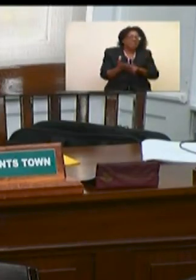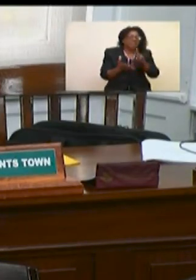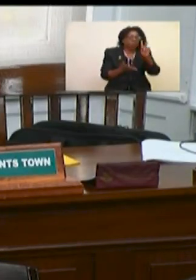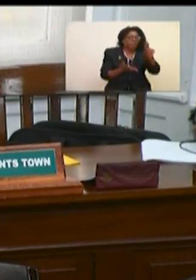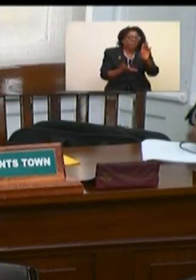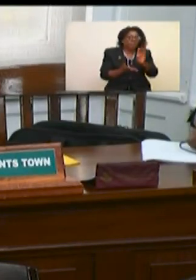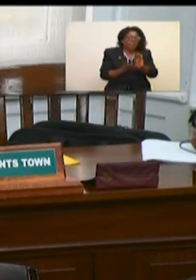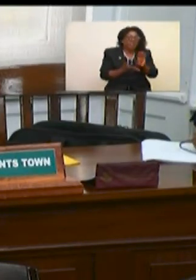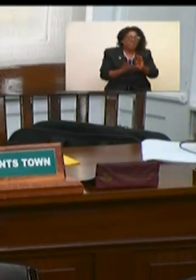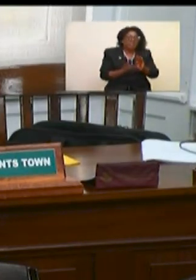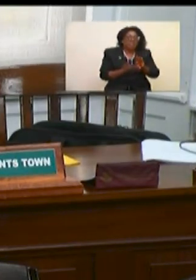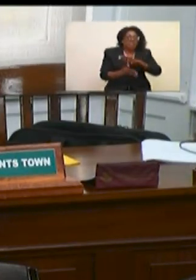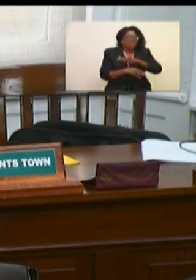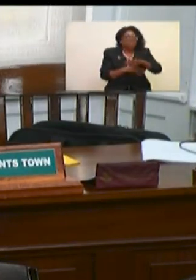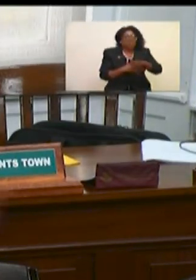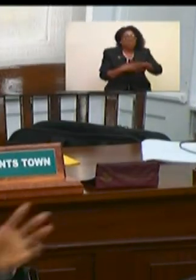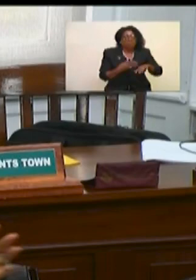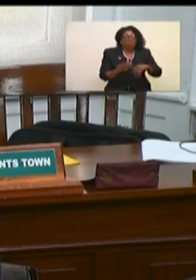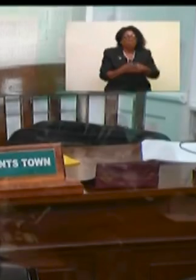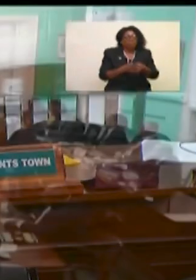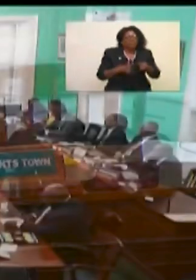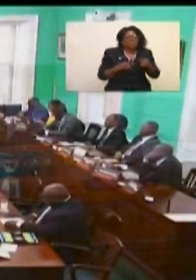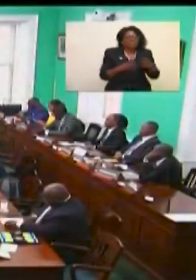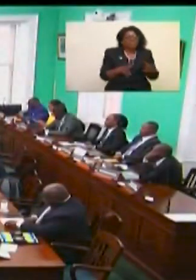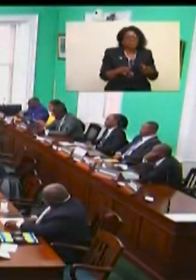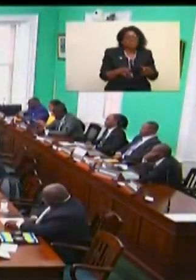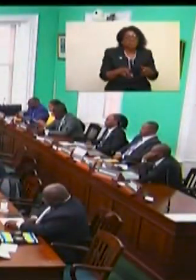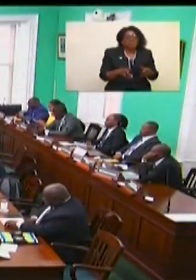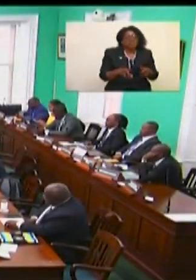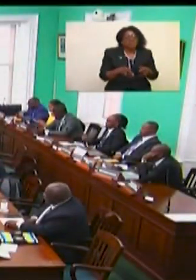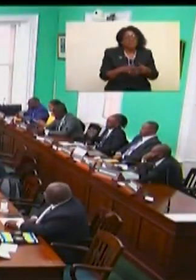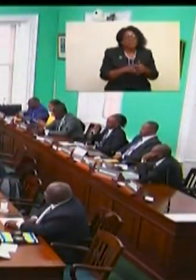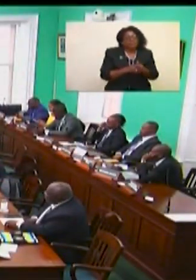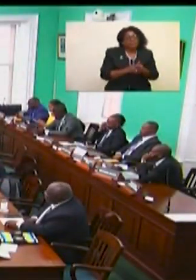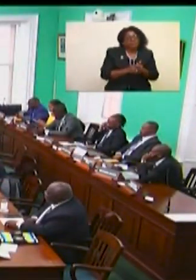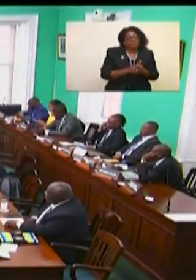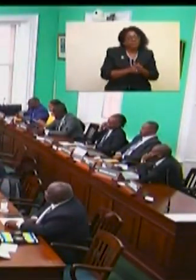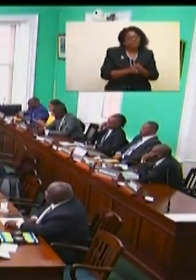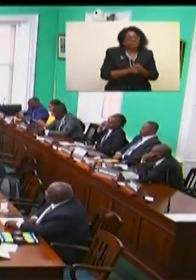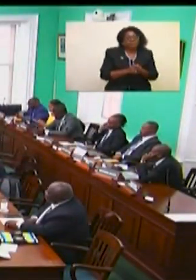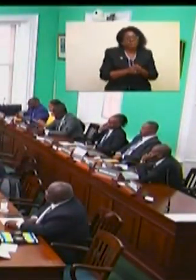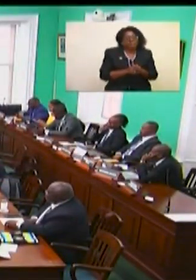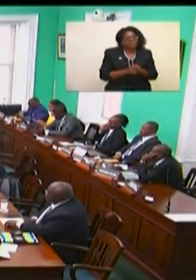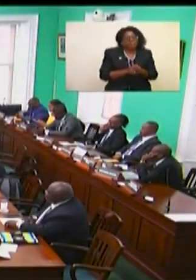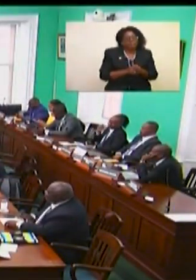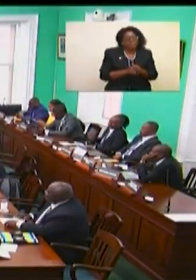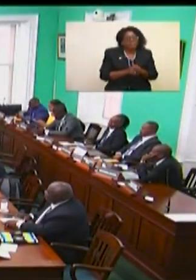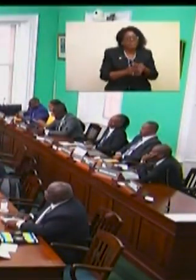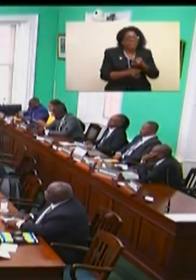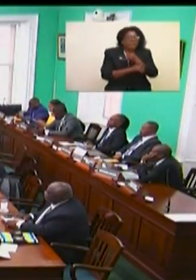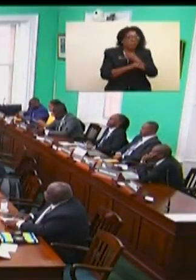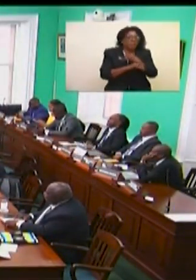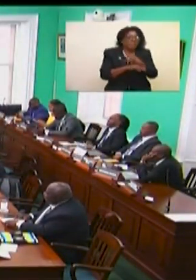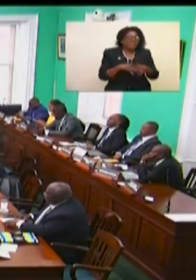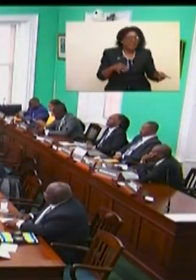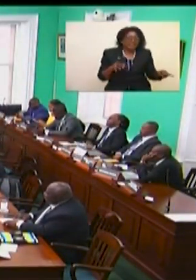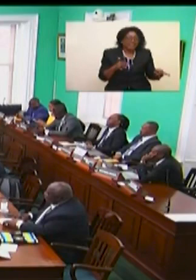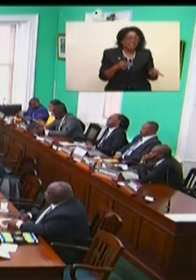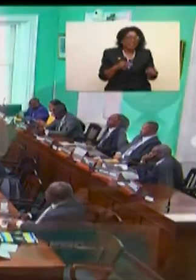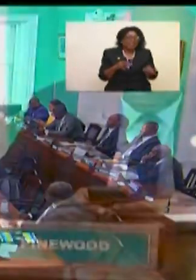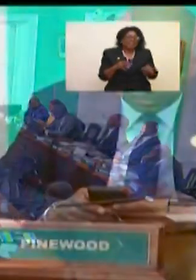$1 billion. Now, all of a sudden, it is simply obligations. Rum Key and San Salvador. I reject